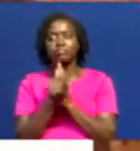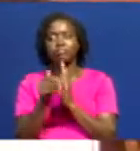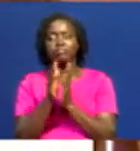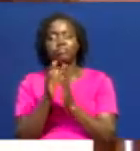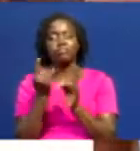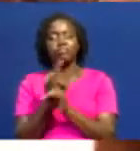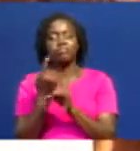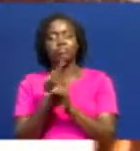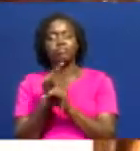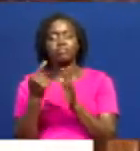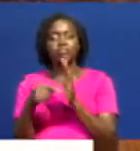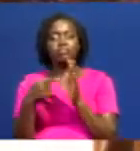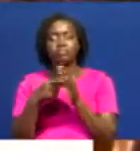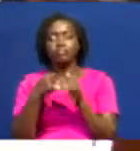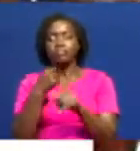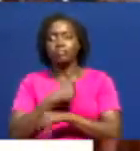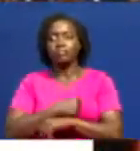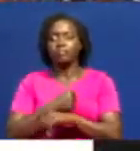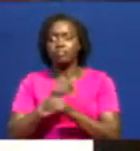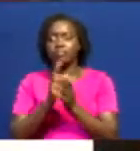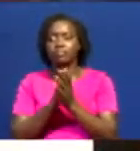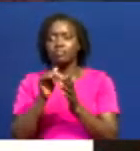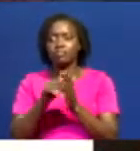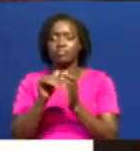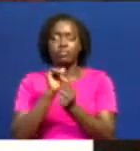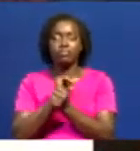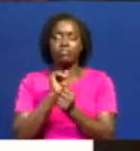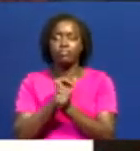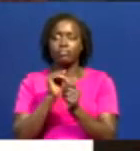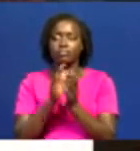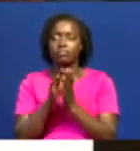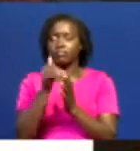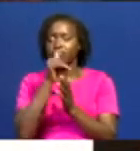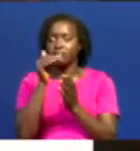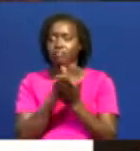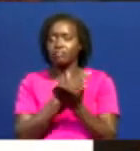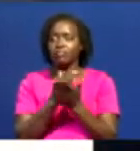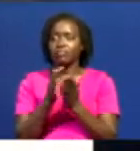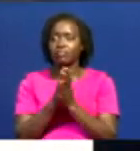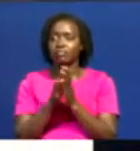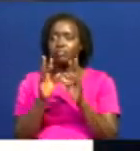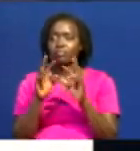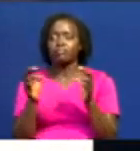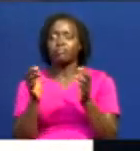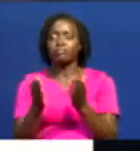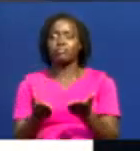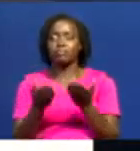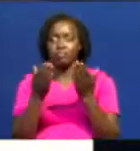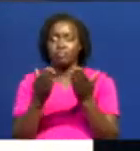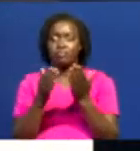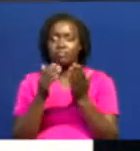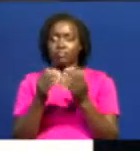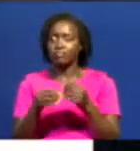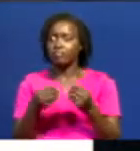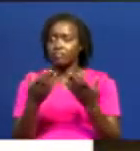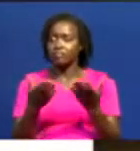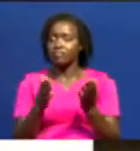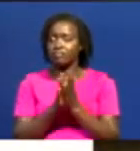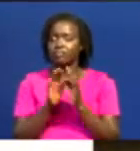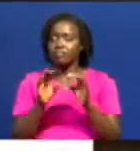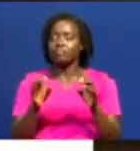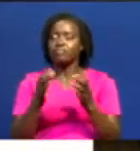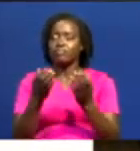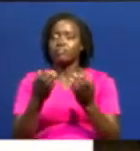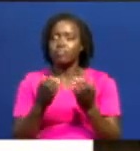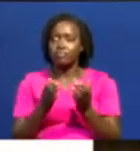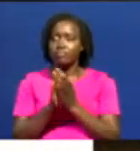various industries and schools within the prisons. On their part, the private sector is looking to update prisons' products to match market needs